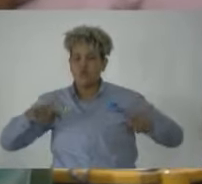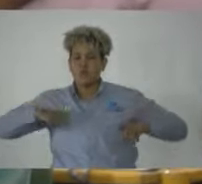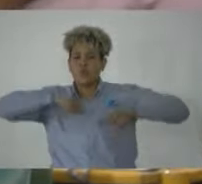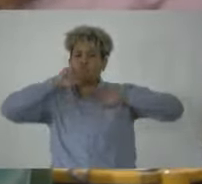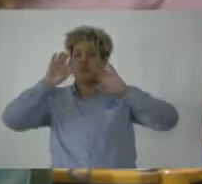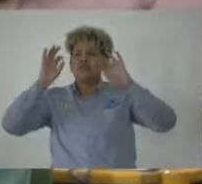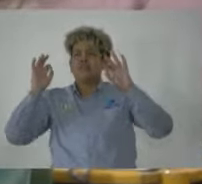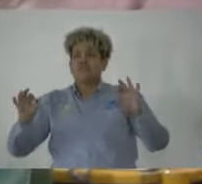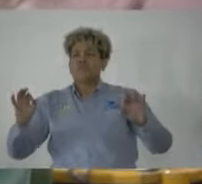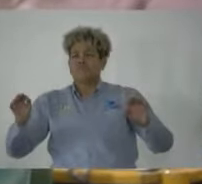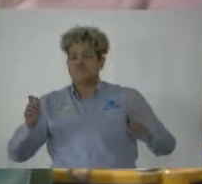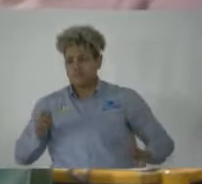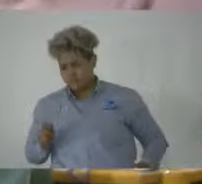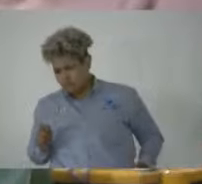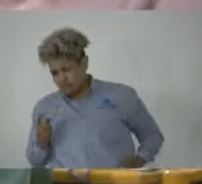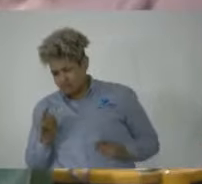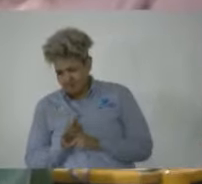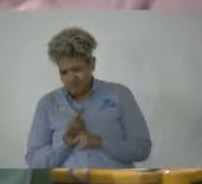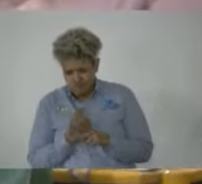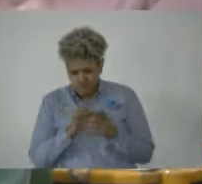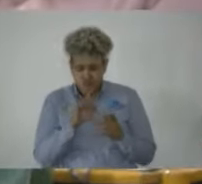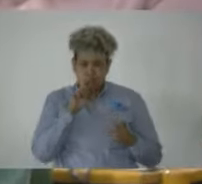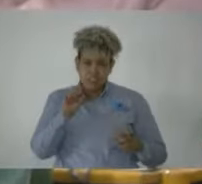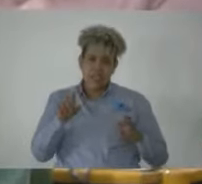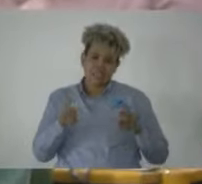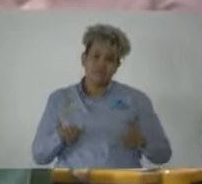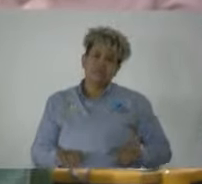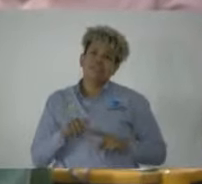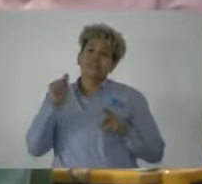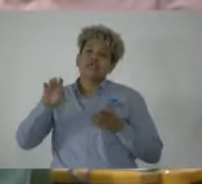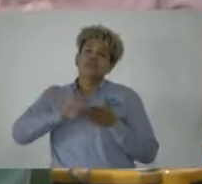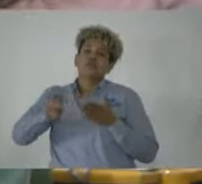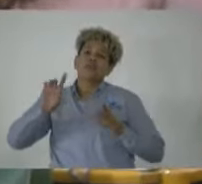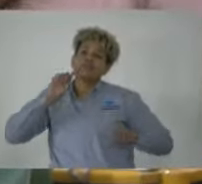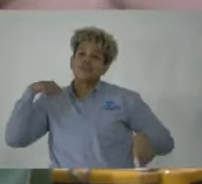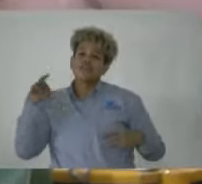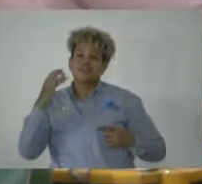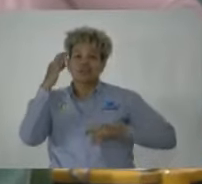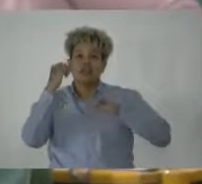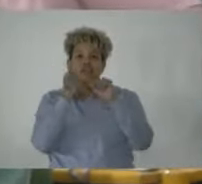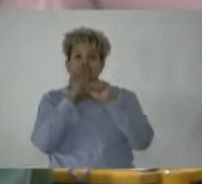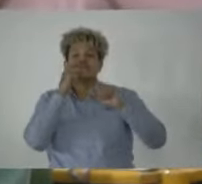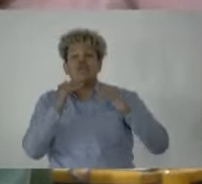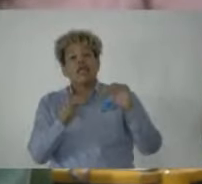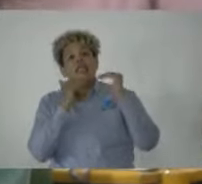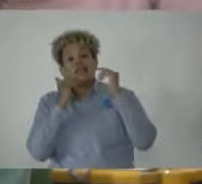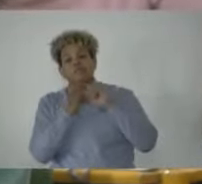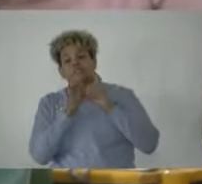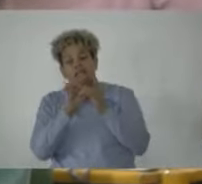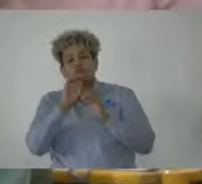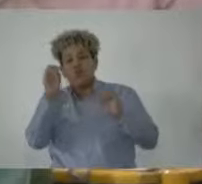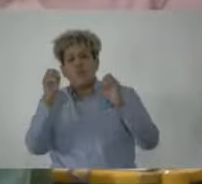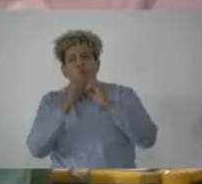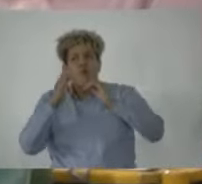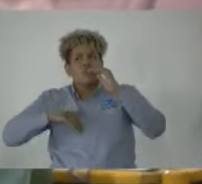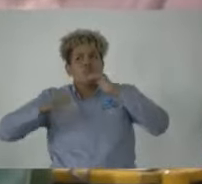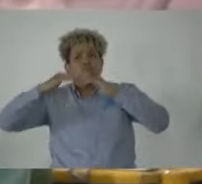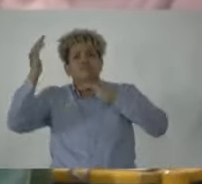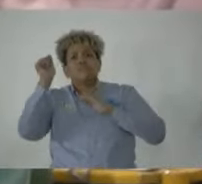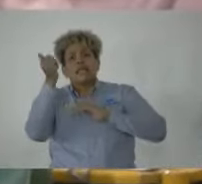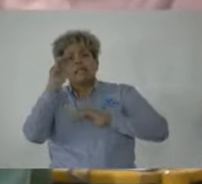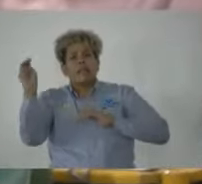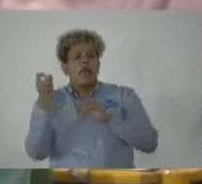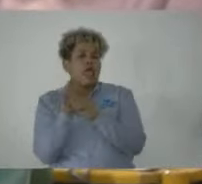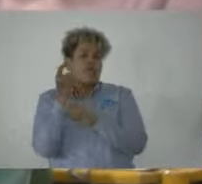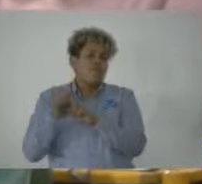very judicious with tax expenditures. Tax waivers over the past 9 years have been limited to no more than 10 million per month,